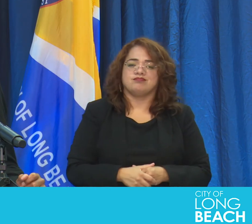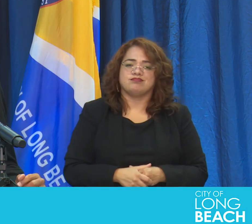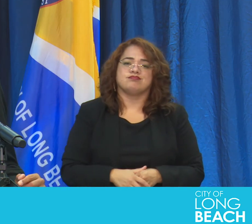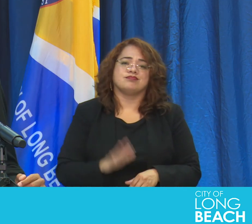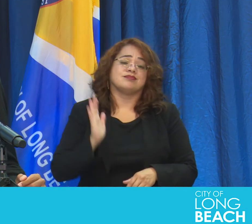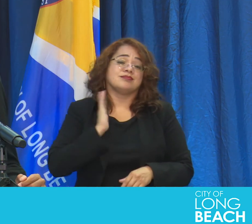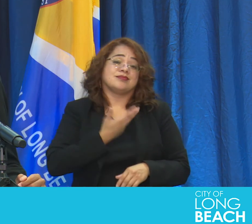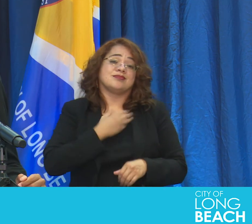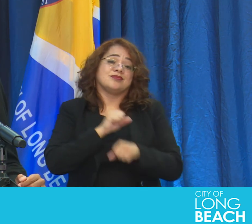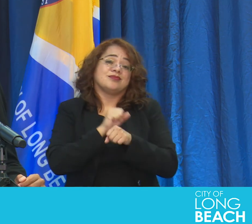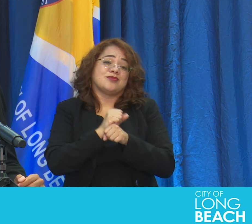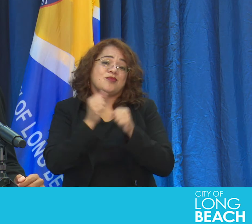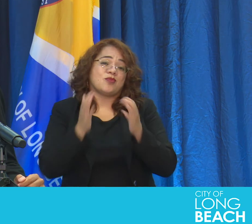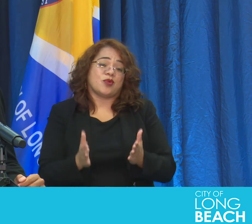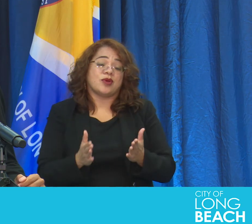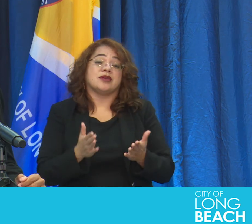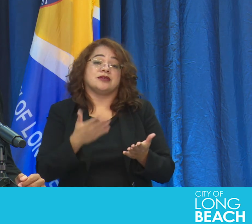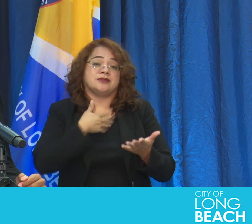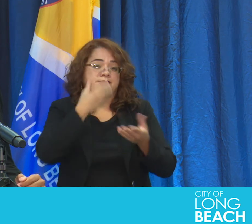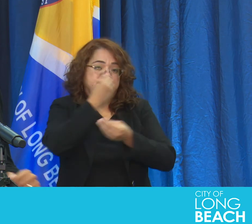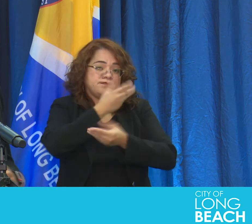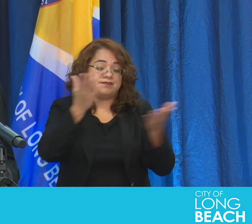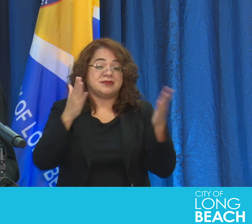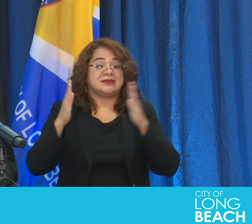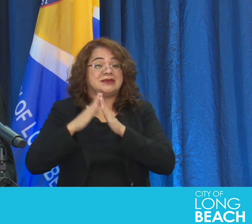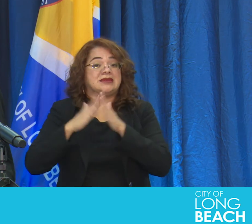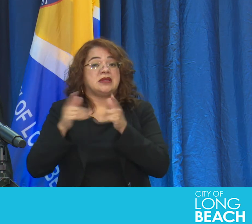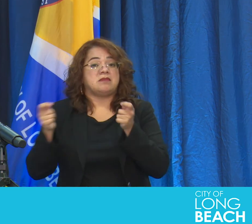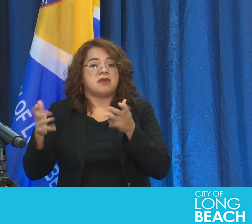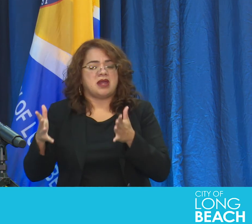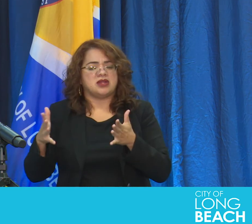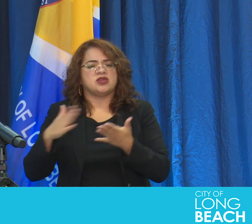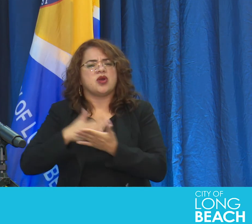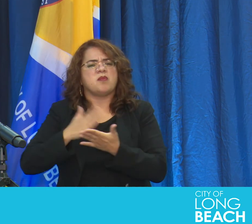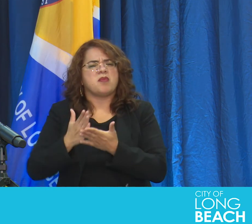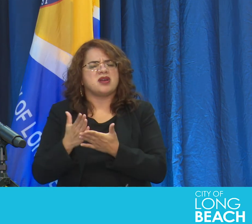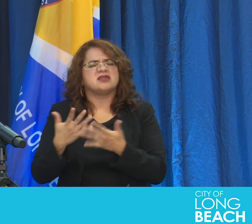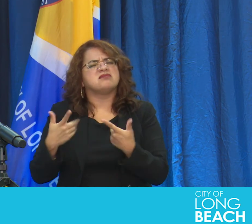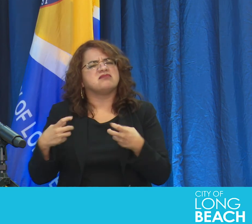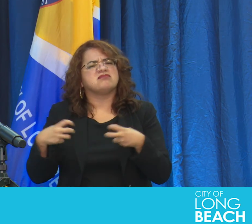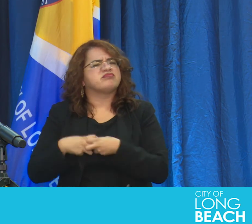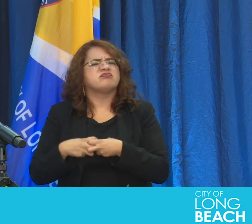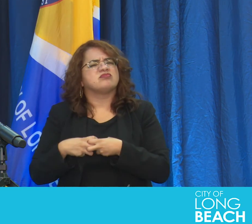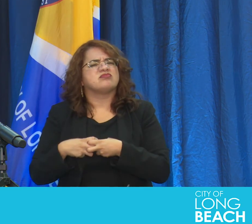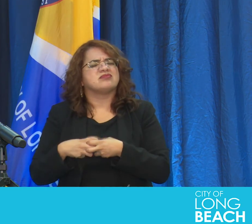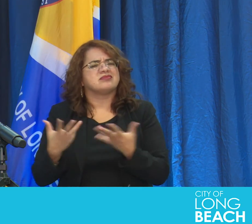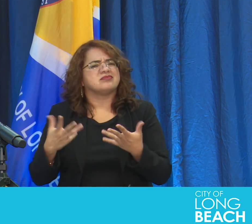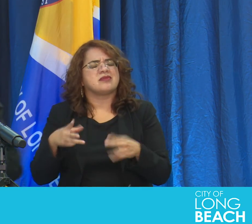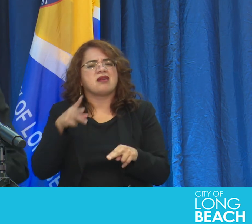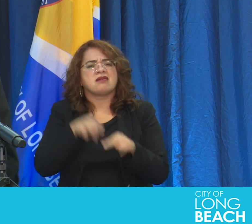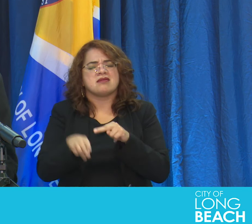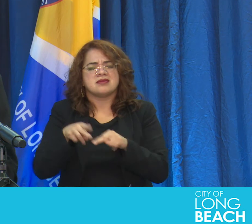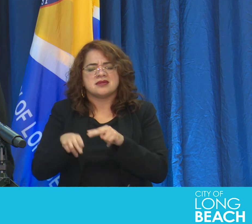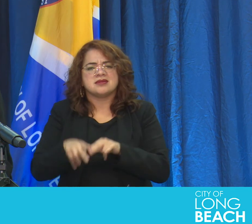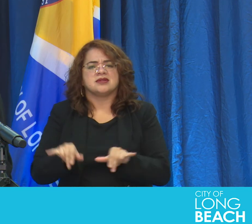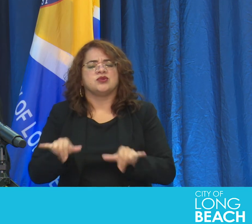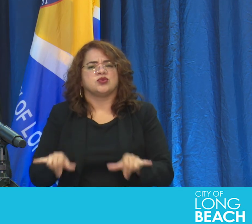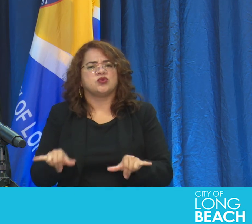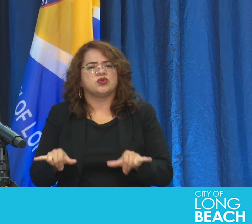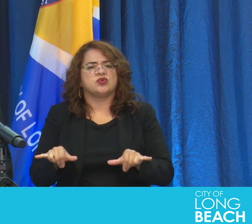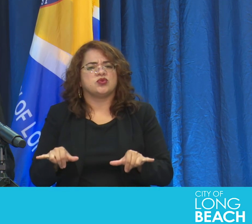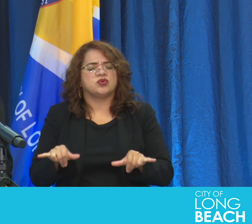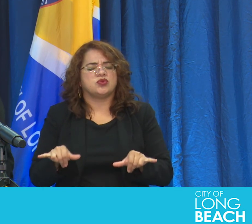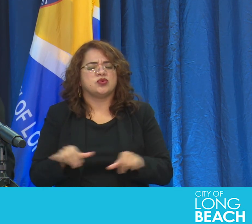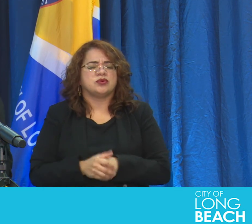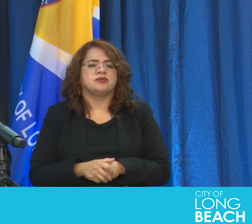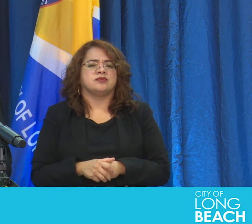employees. I think the city manager noted that we are in difficult budget times as it relates to cuts, but and because